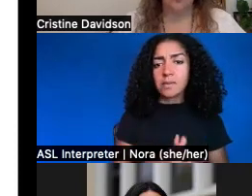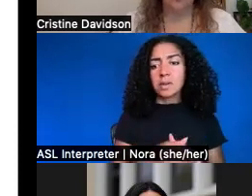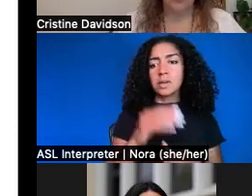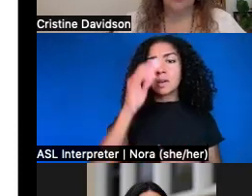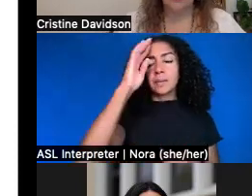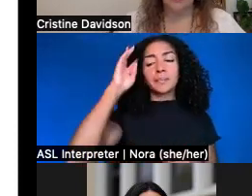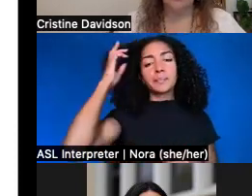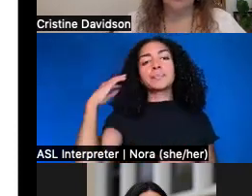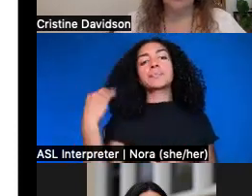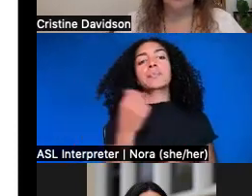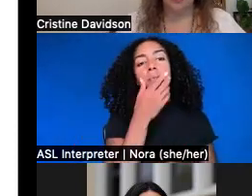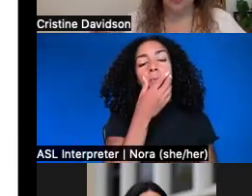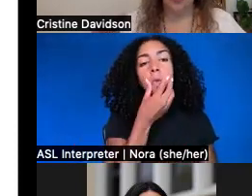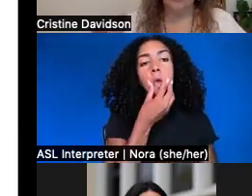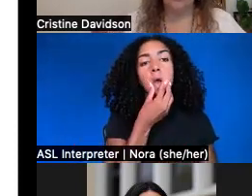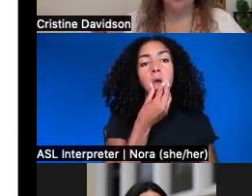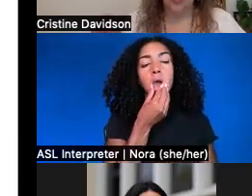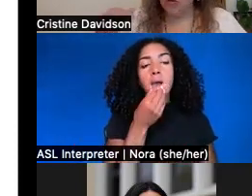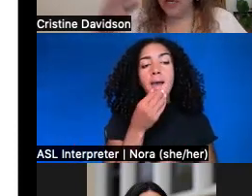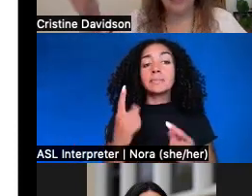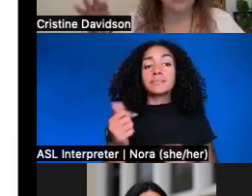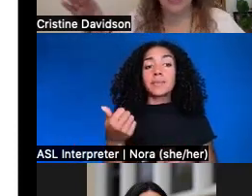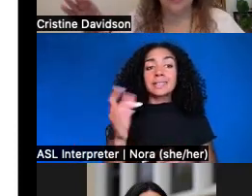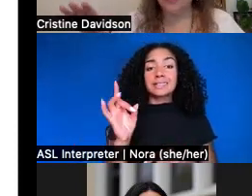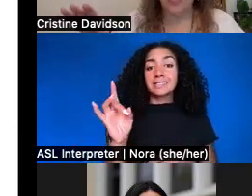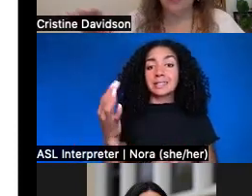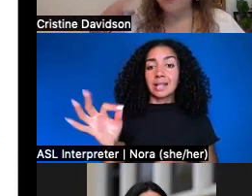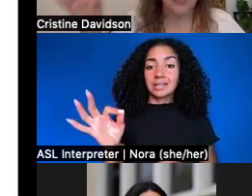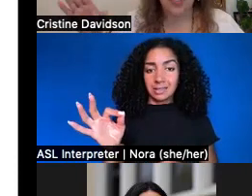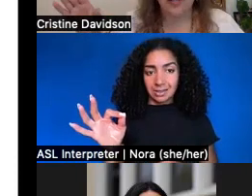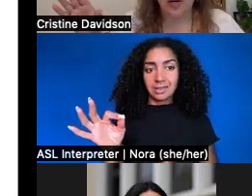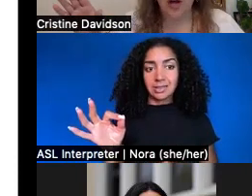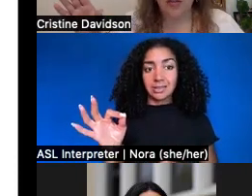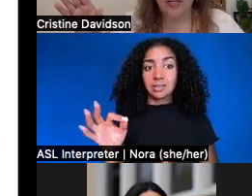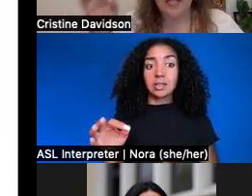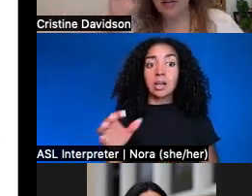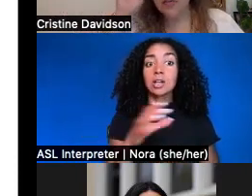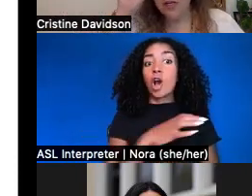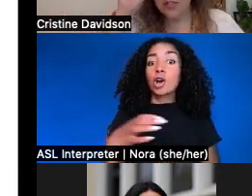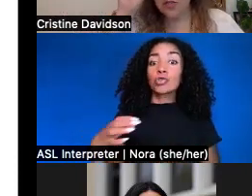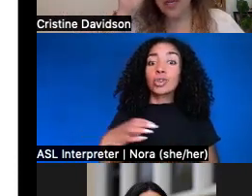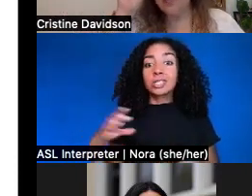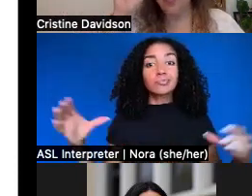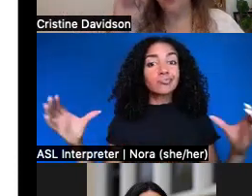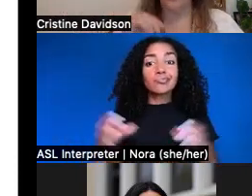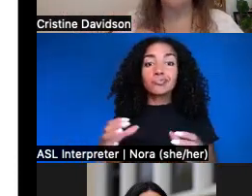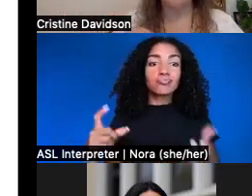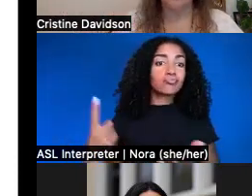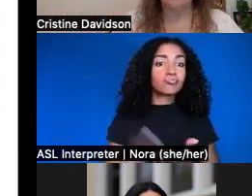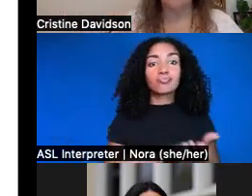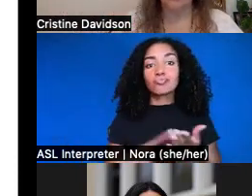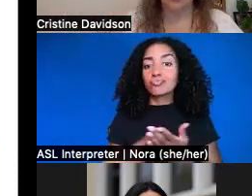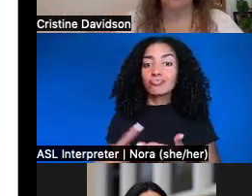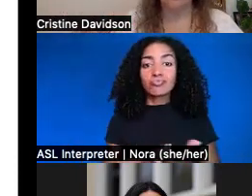So, you know, in 1819, the Congress, you know, they get together and they talk about all this stuff. And so they